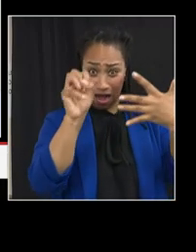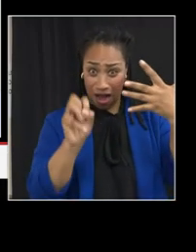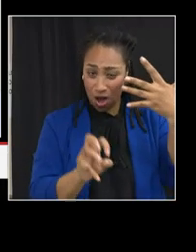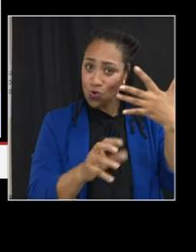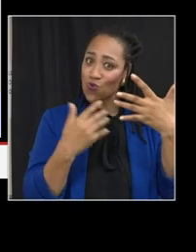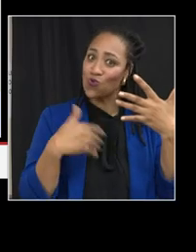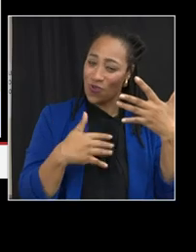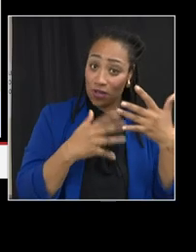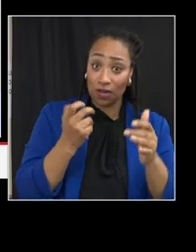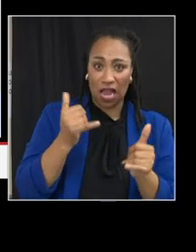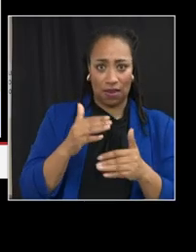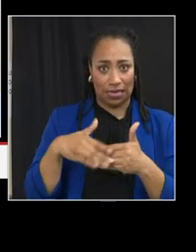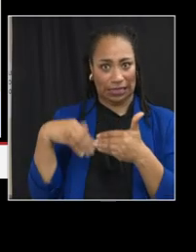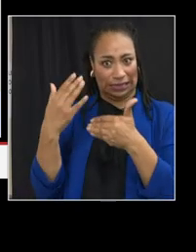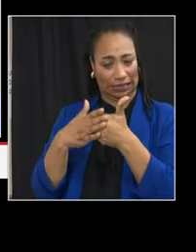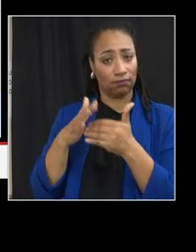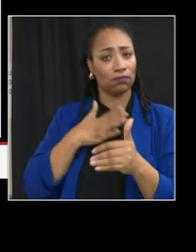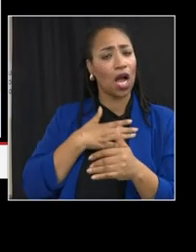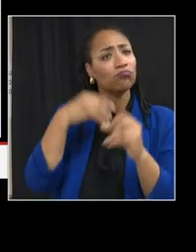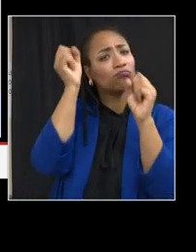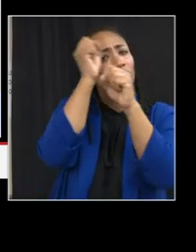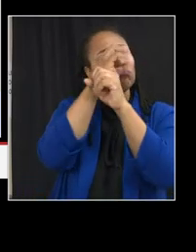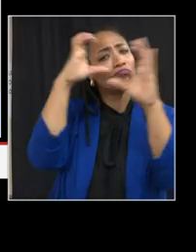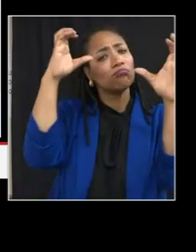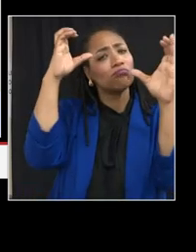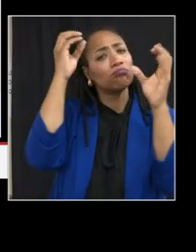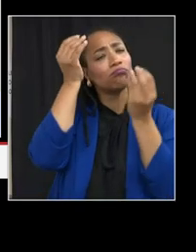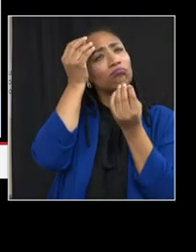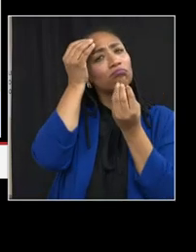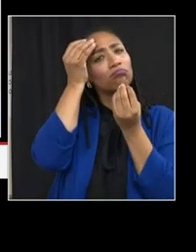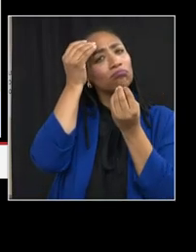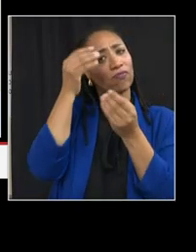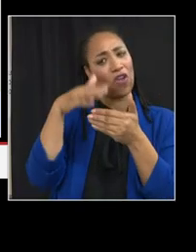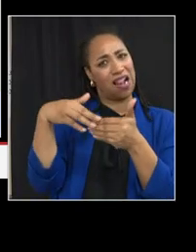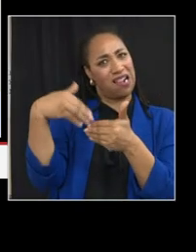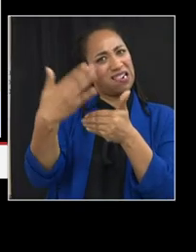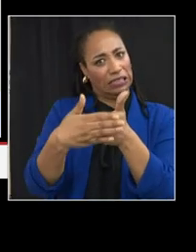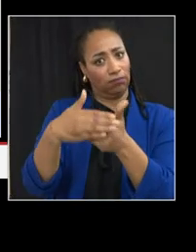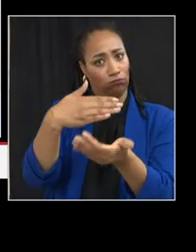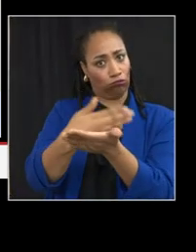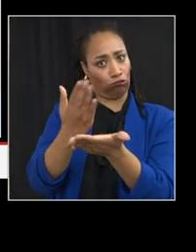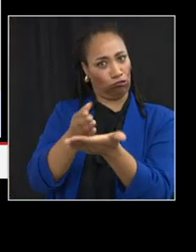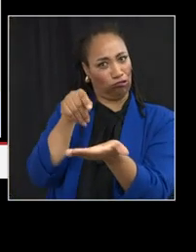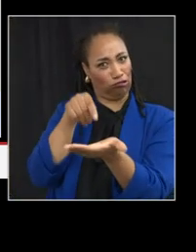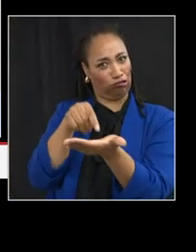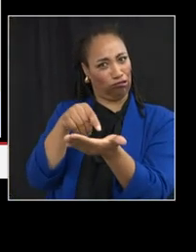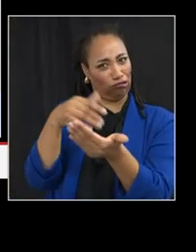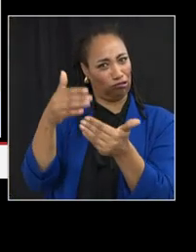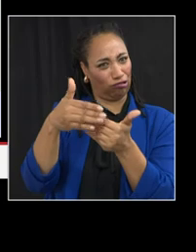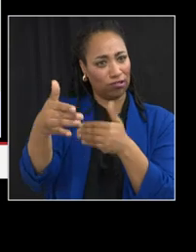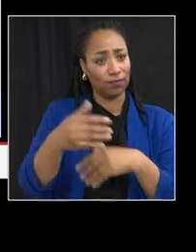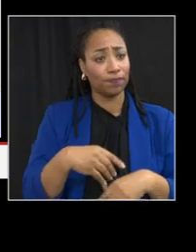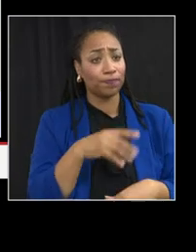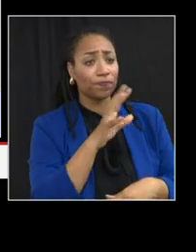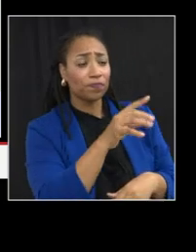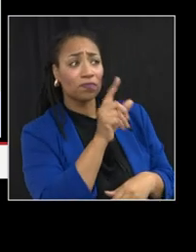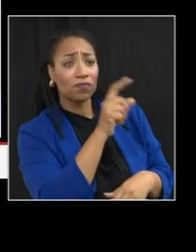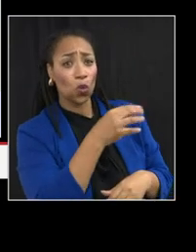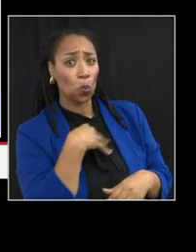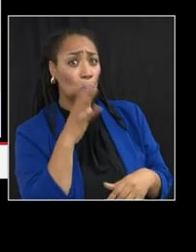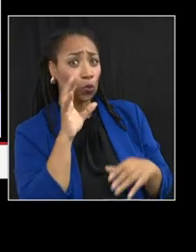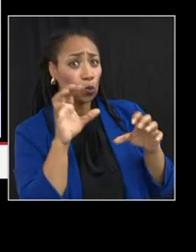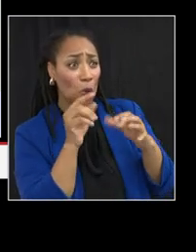my thinking is going into this budget. People frequently ask me sometimes, well, Mayor, are you going to do this in the budget? Are you going to do that? I never know till